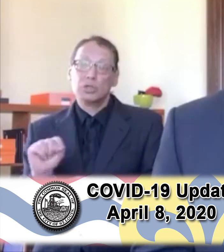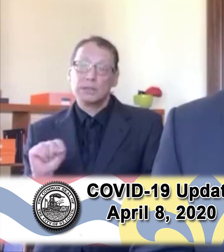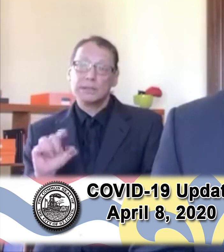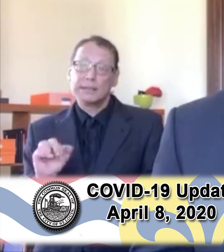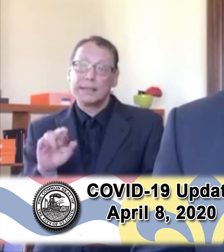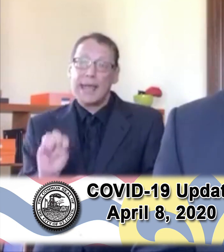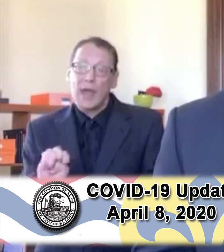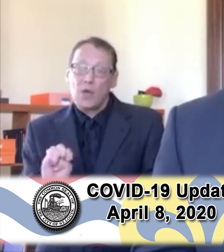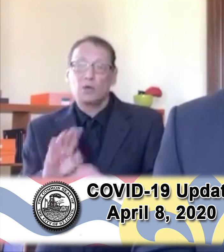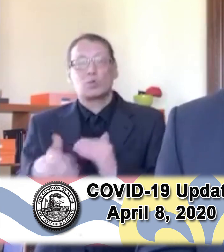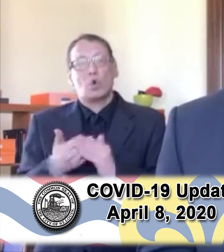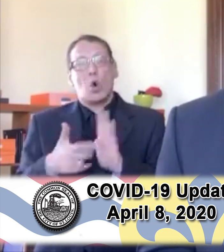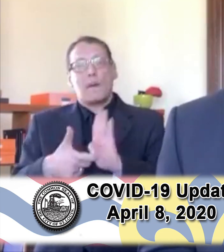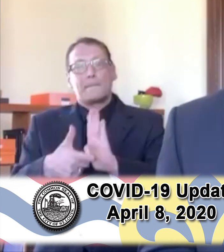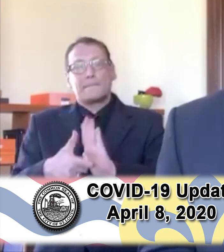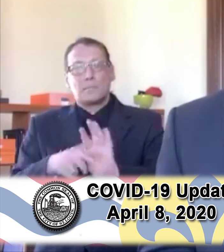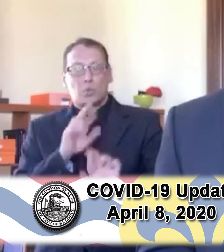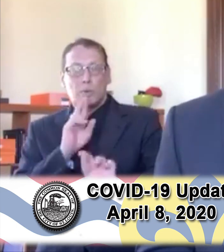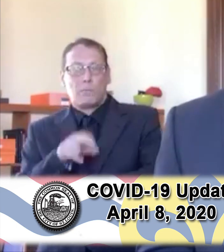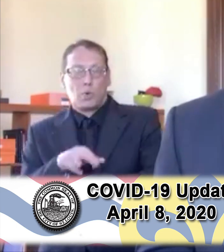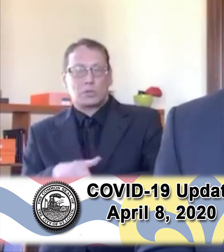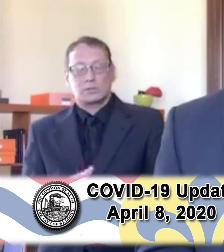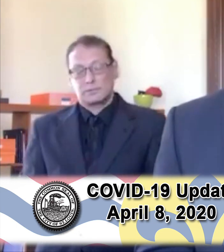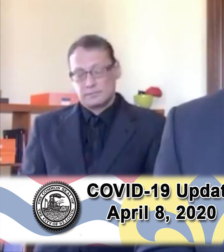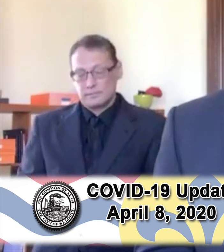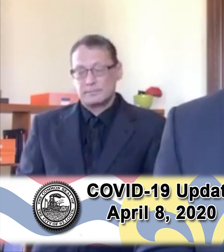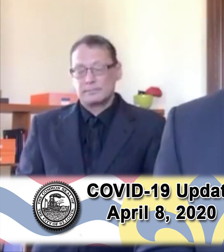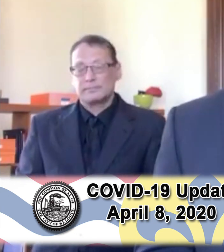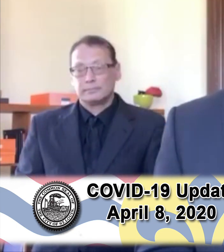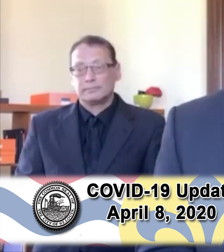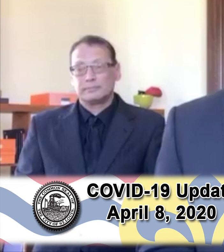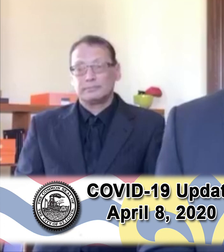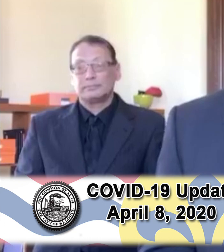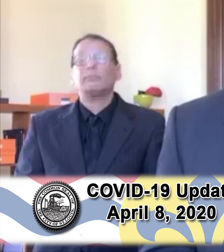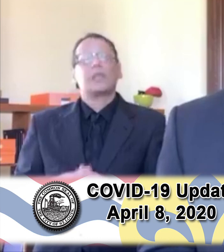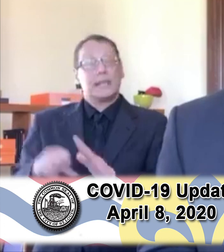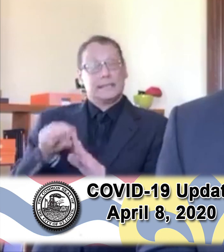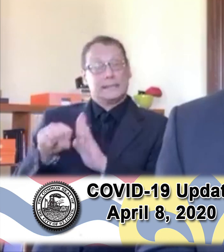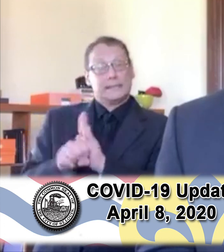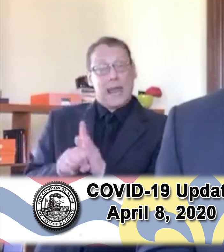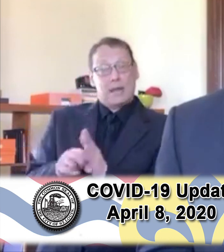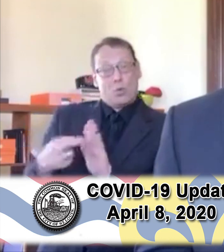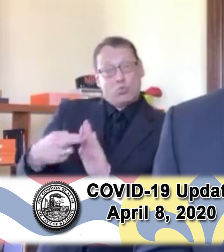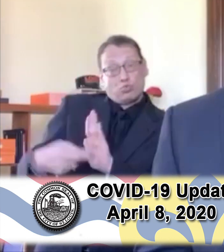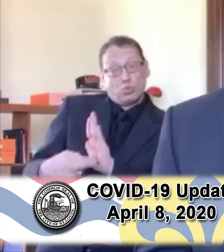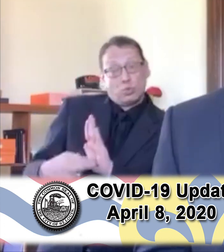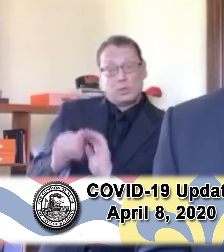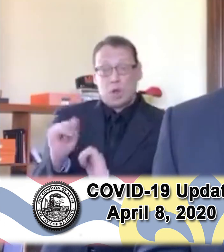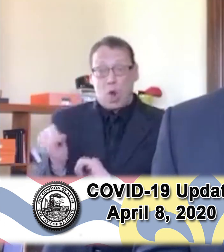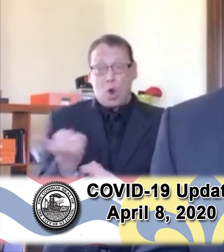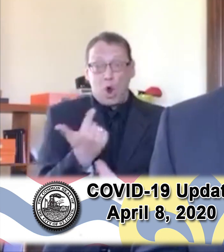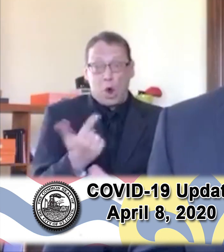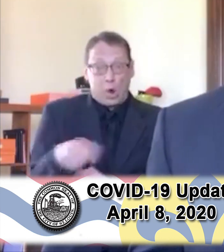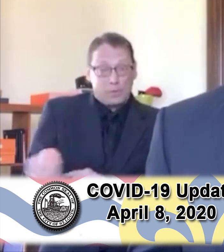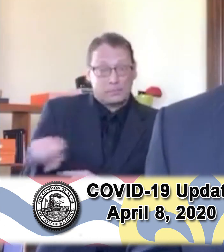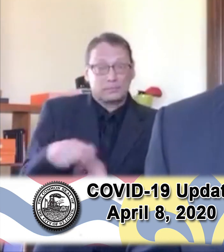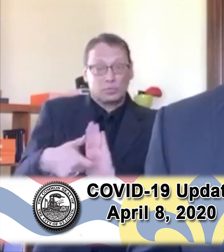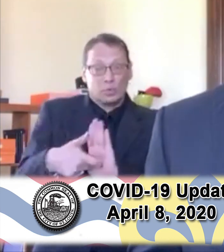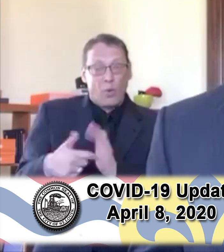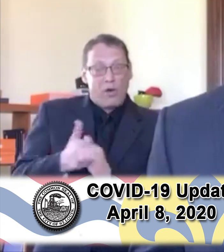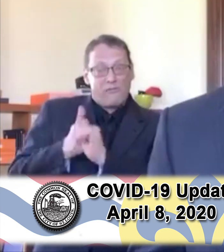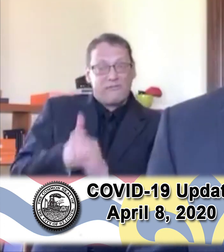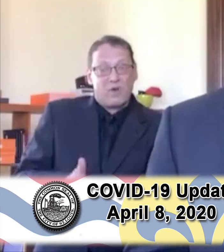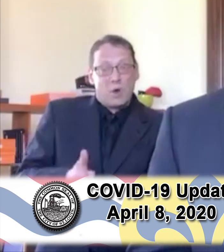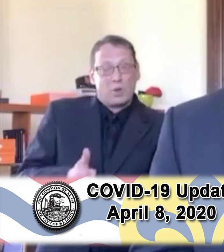so they submit the information according to the state's regulations, which is immediately as soon as possible within